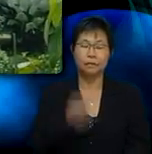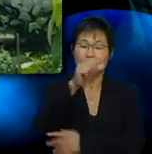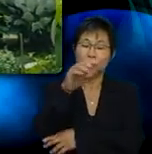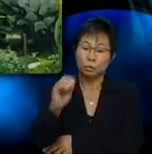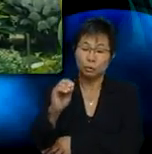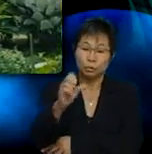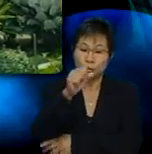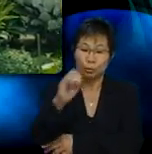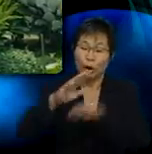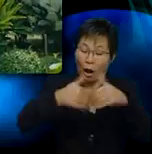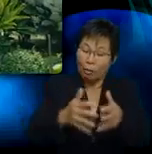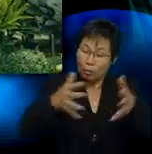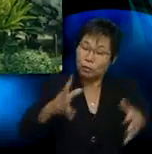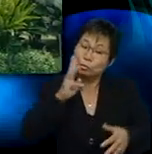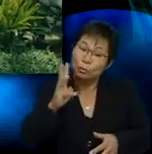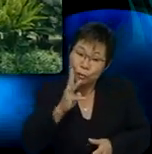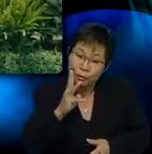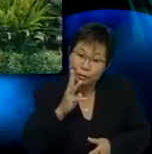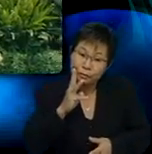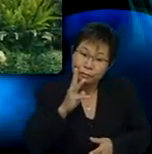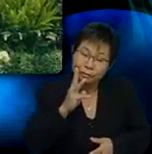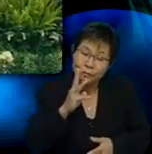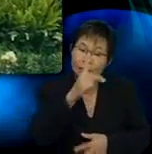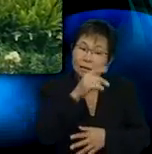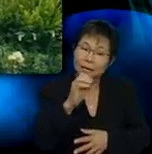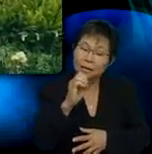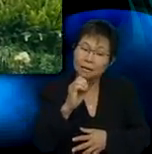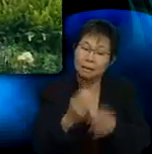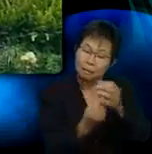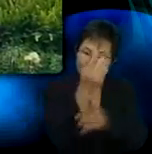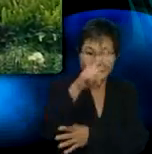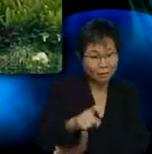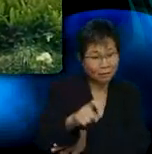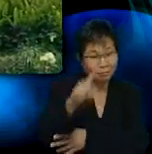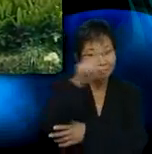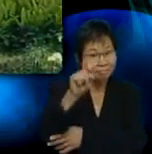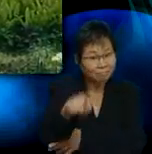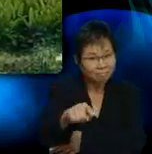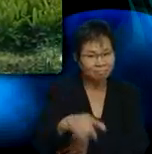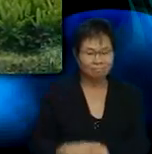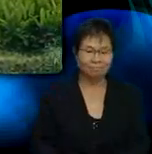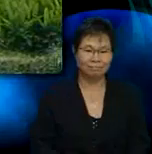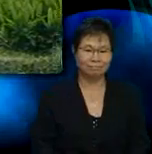So, how much water does the plant need?